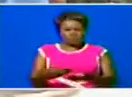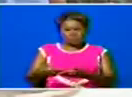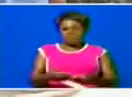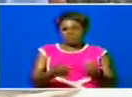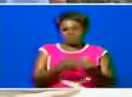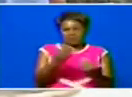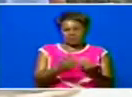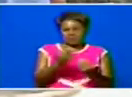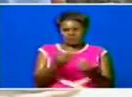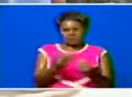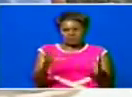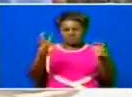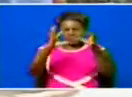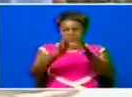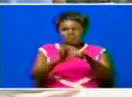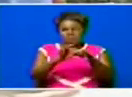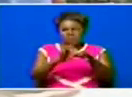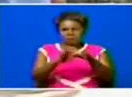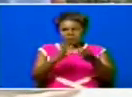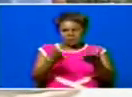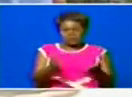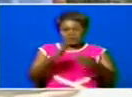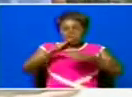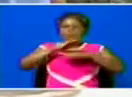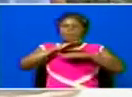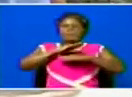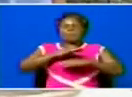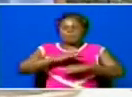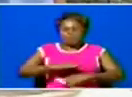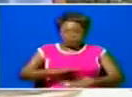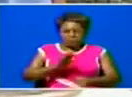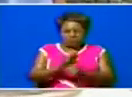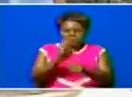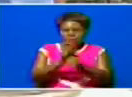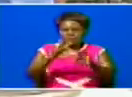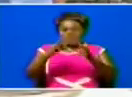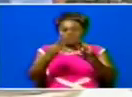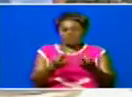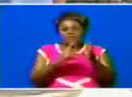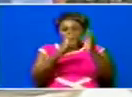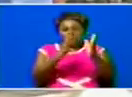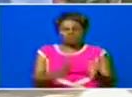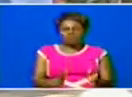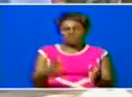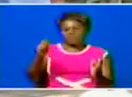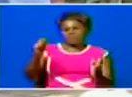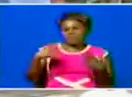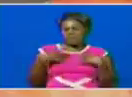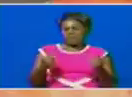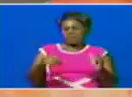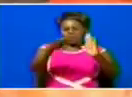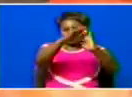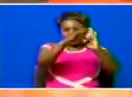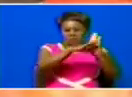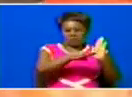health, bridging the monetary gap is a sigh of relief for many families. Dr. Mercy Korir for Health